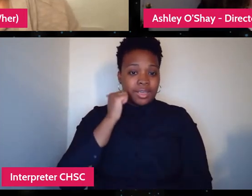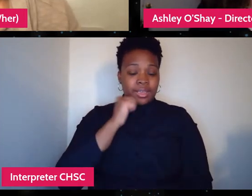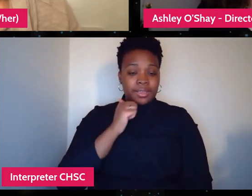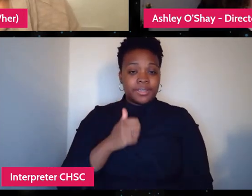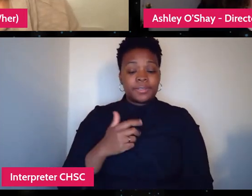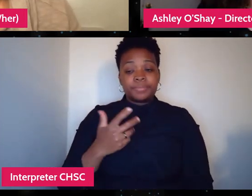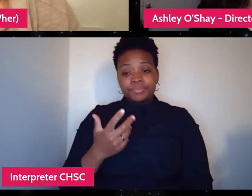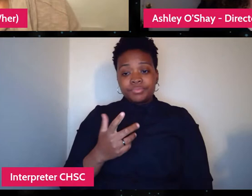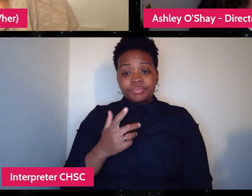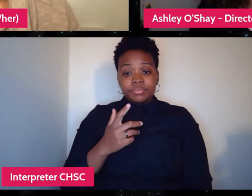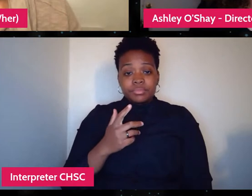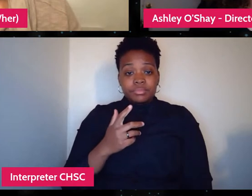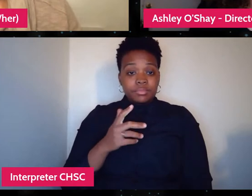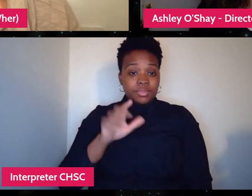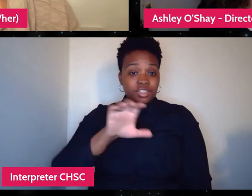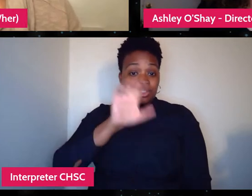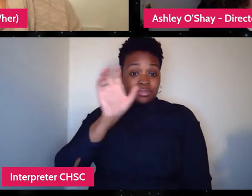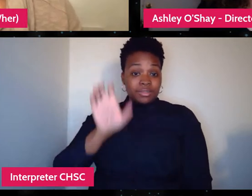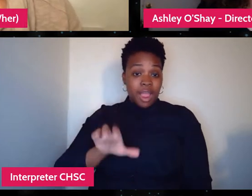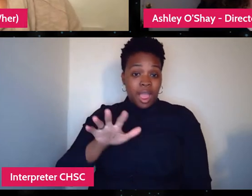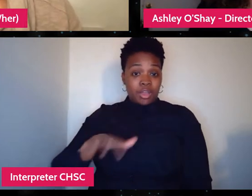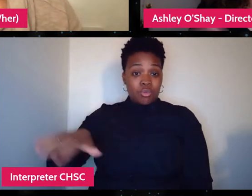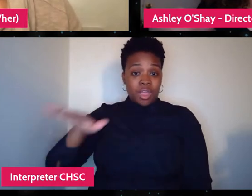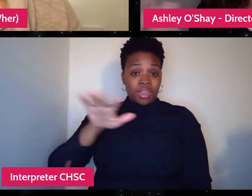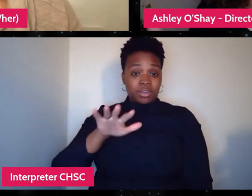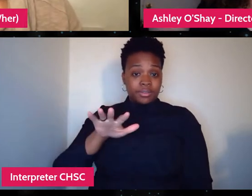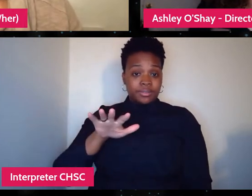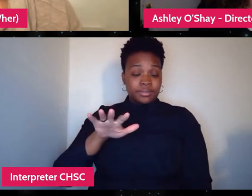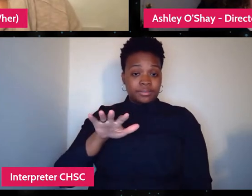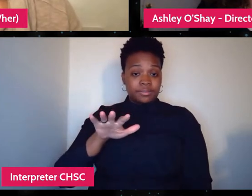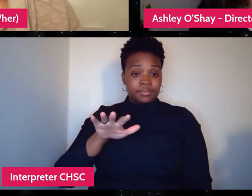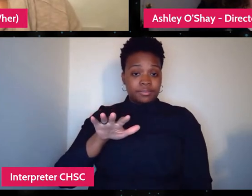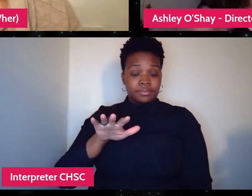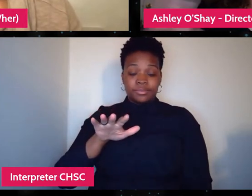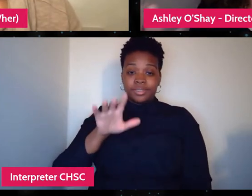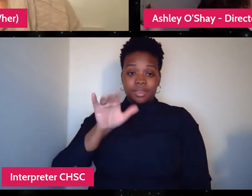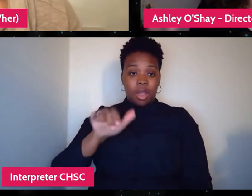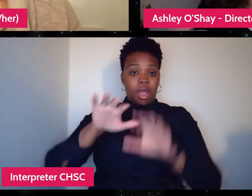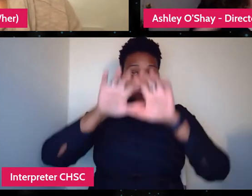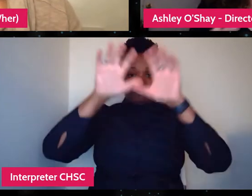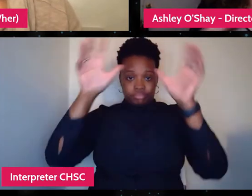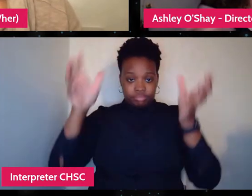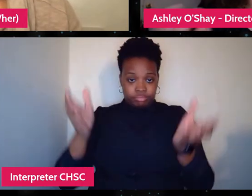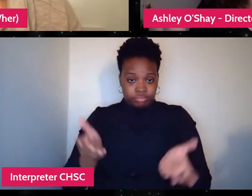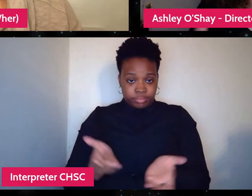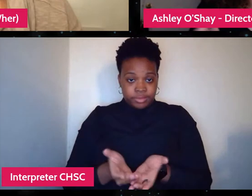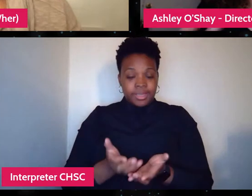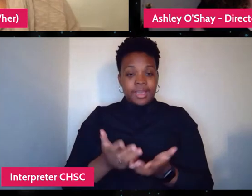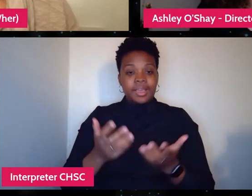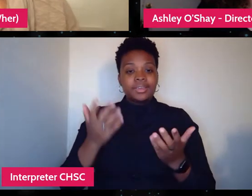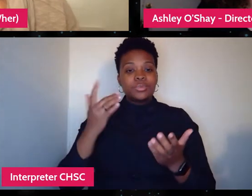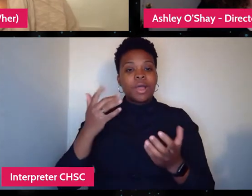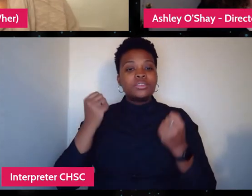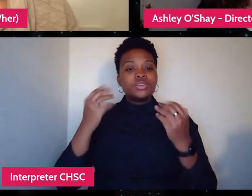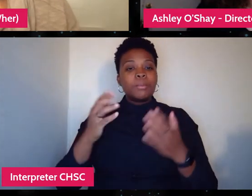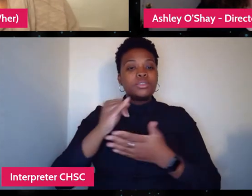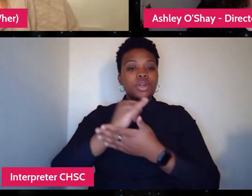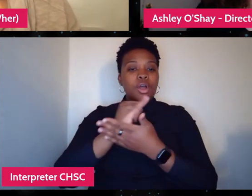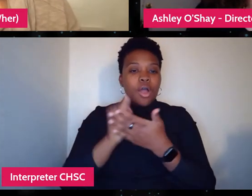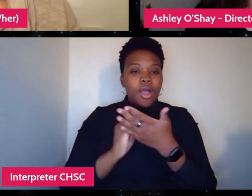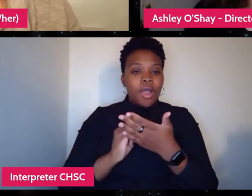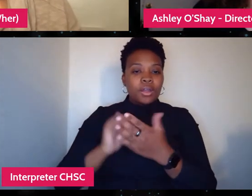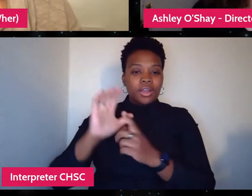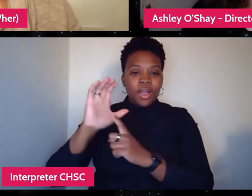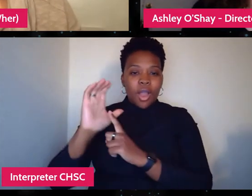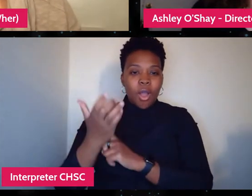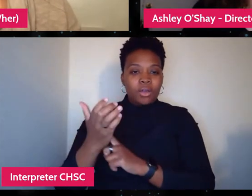And it's in Chicago, you know, it's like that is all encapsulating. That's why there's so much art and culture and music in the